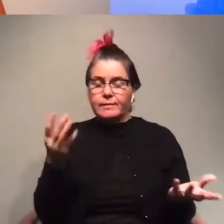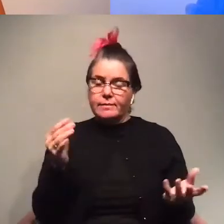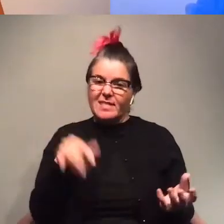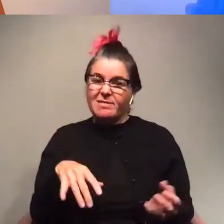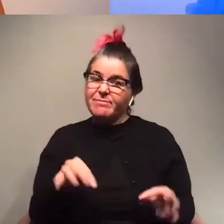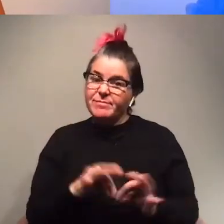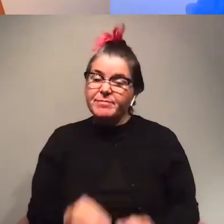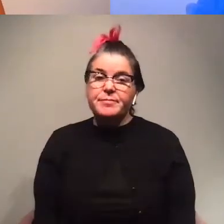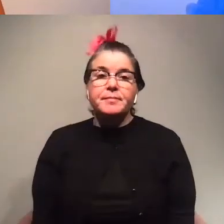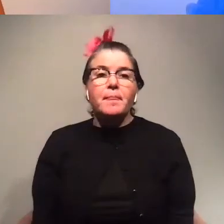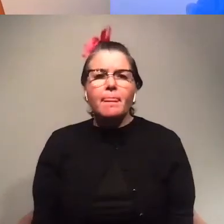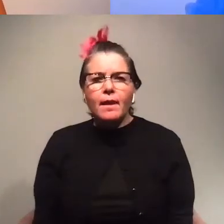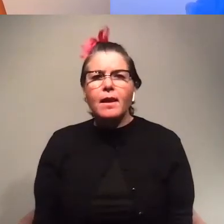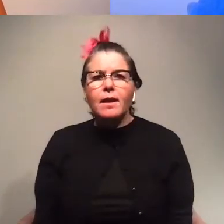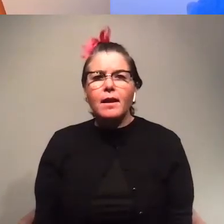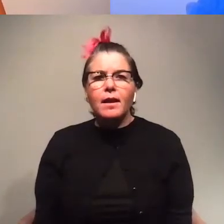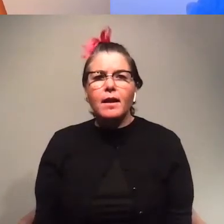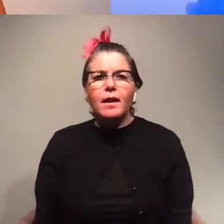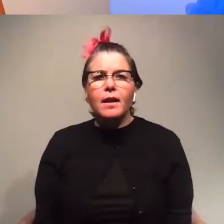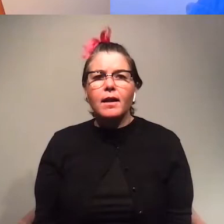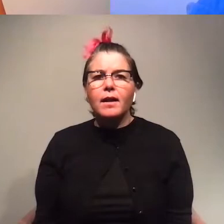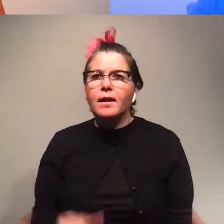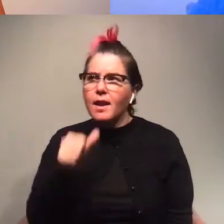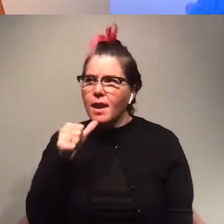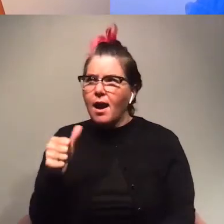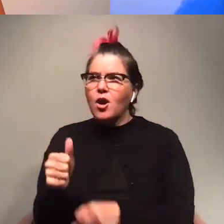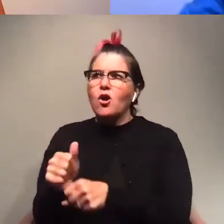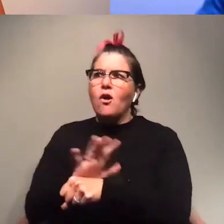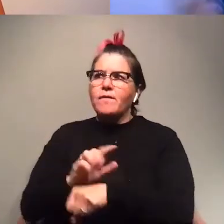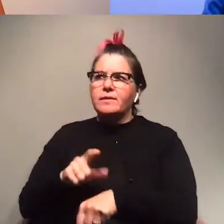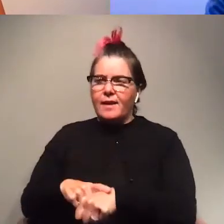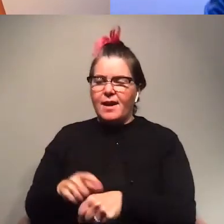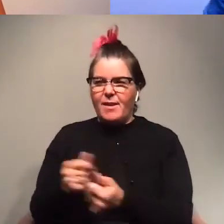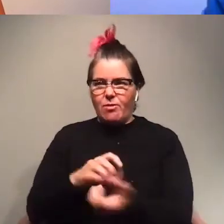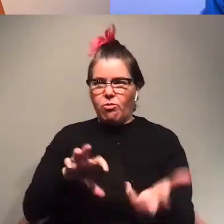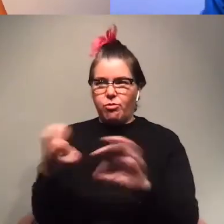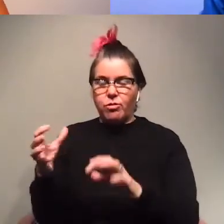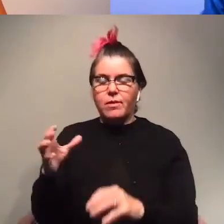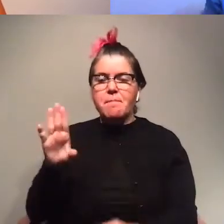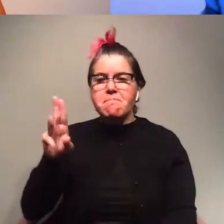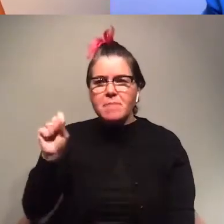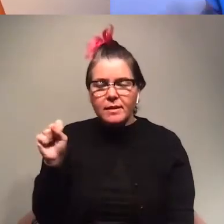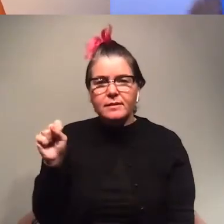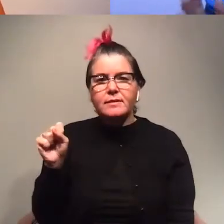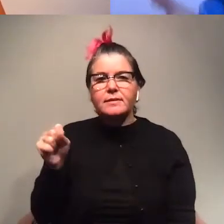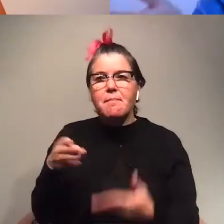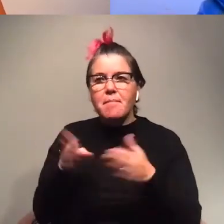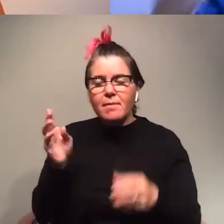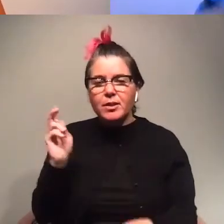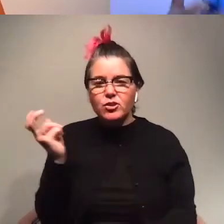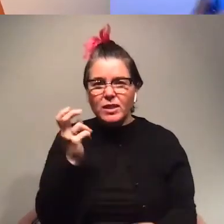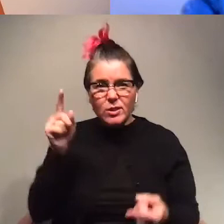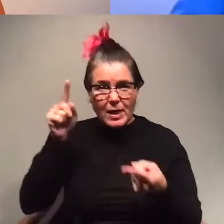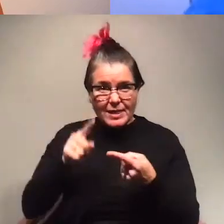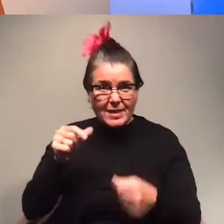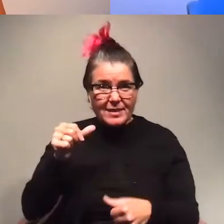Yeah. I mean, I guess non-COVID times, COVID's really thrown a wrench in things, like take the bus or try to take public transit so there's less